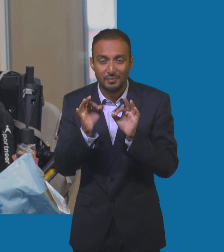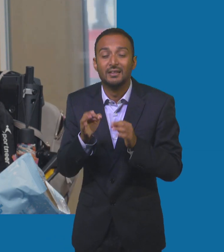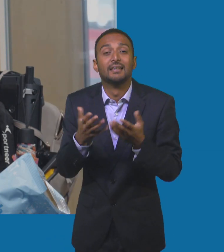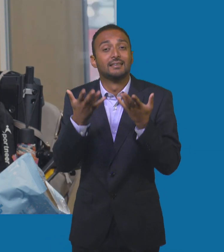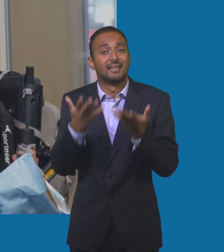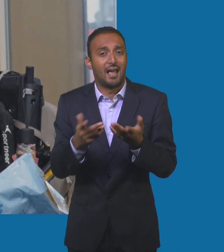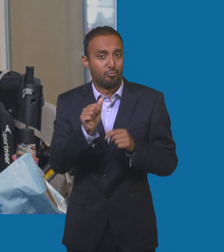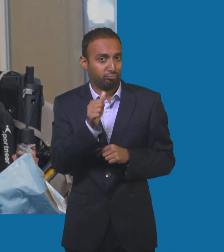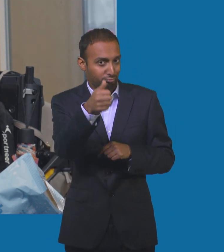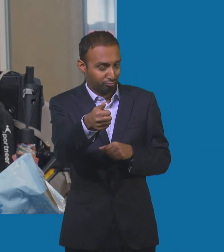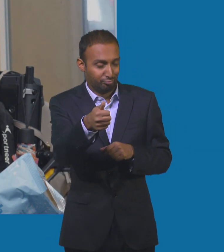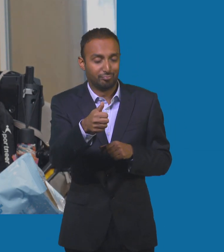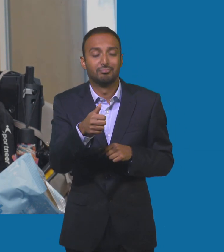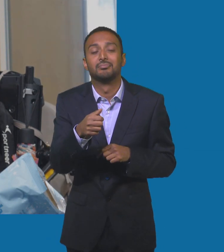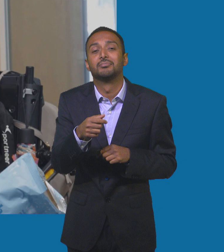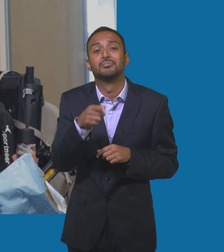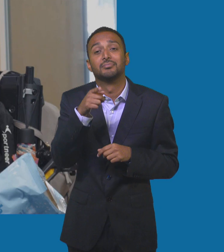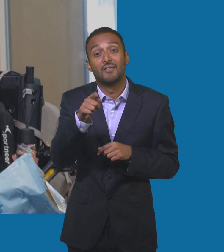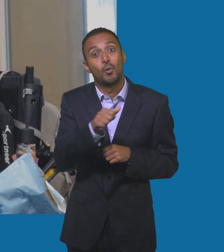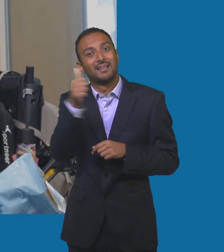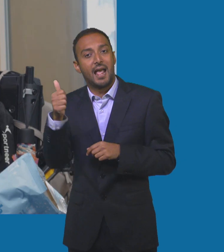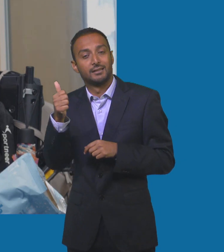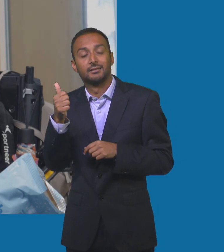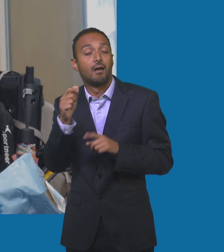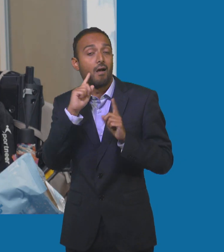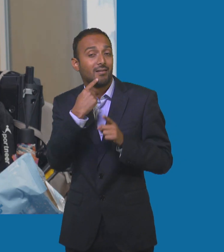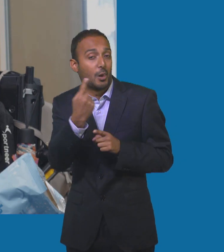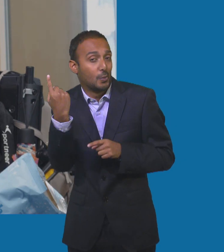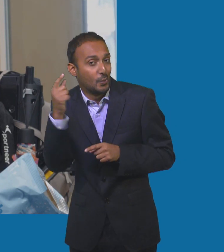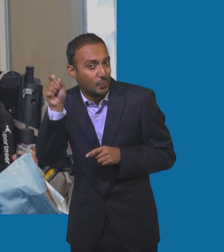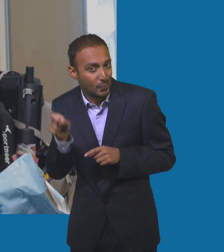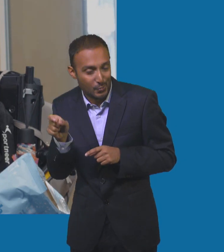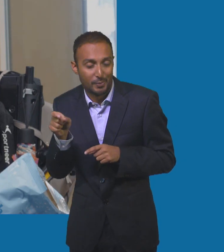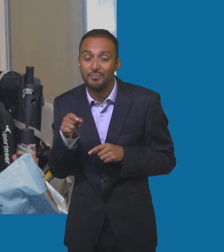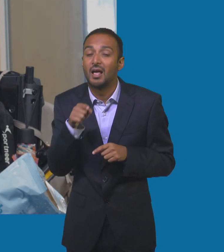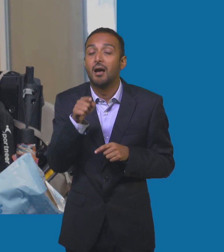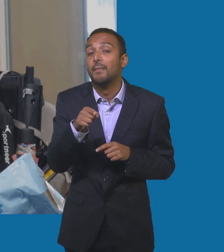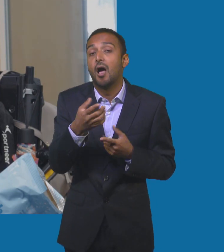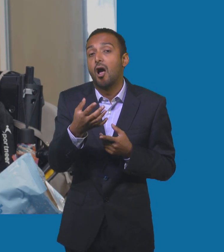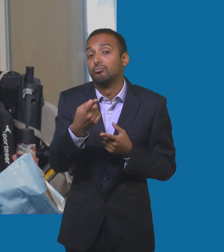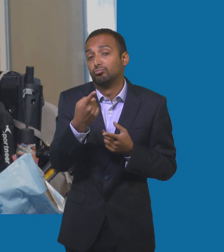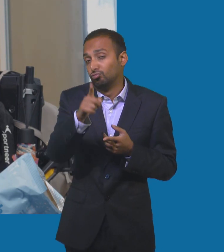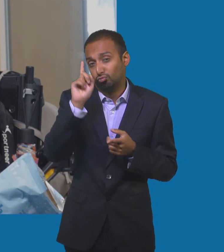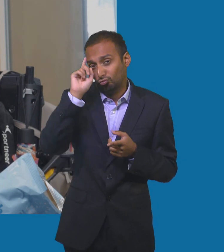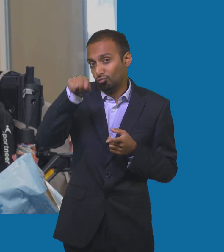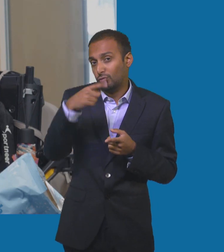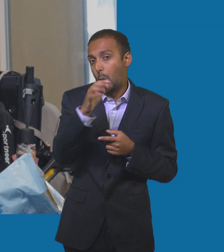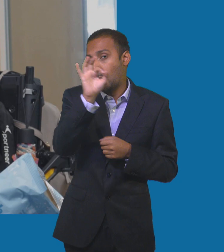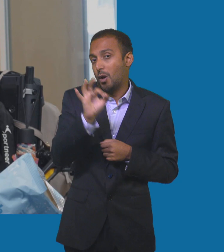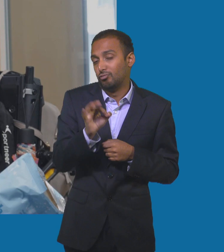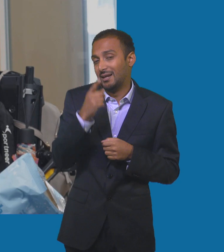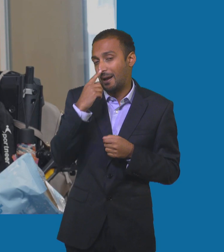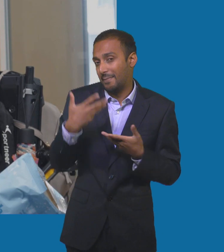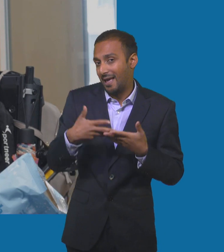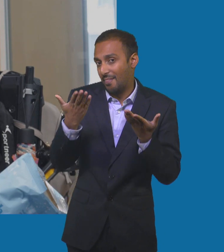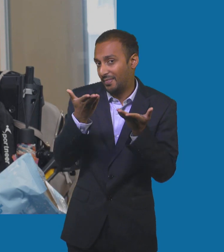need you to return the favour for our next guest. Can't tell you who the guest is. Can be anything you want. So I'll give you a moment to have